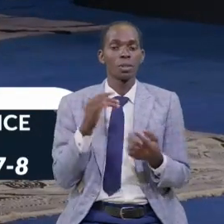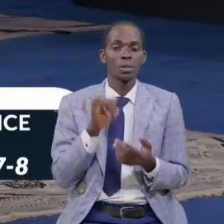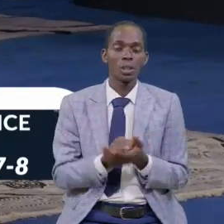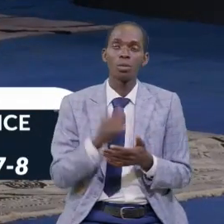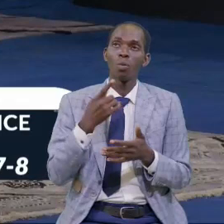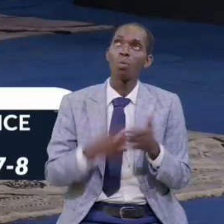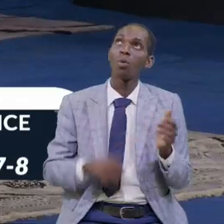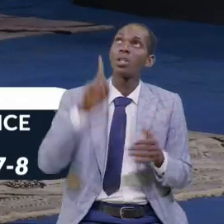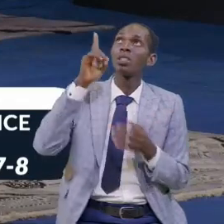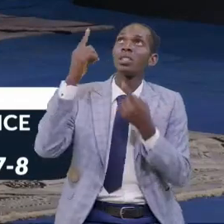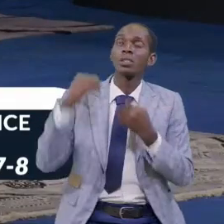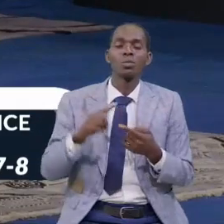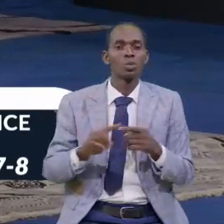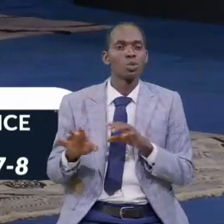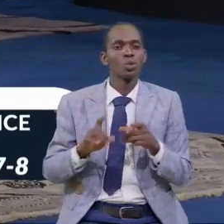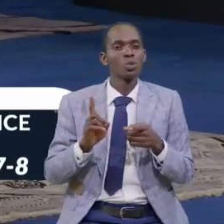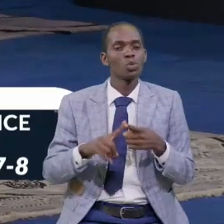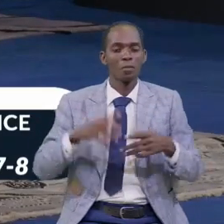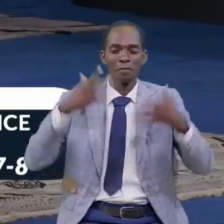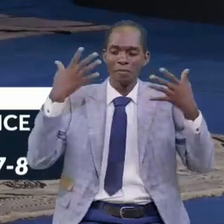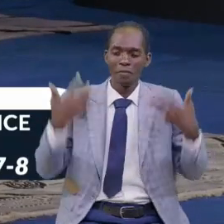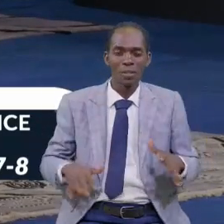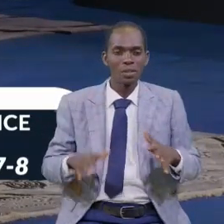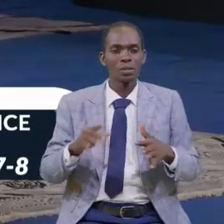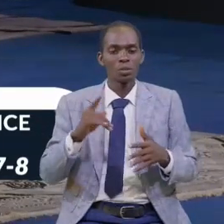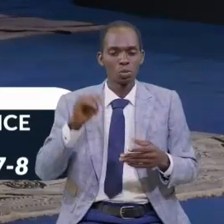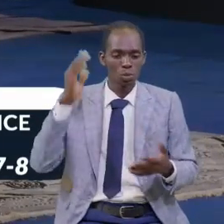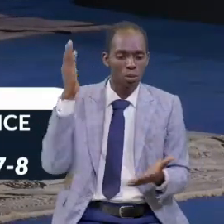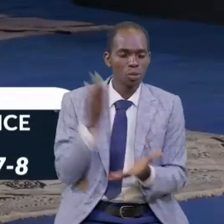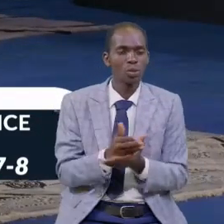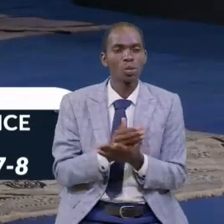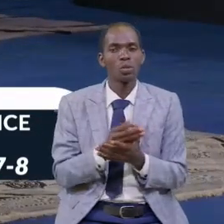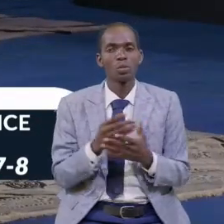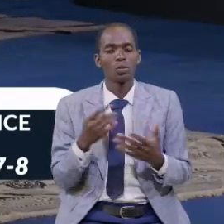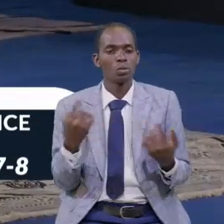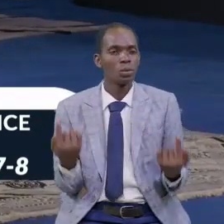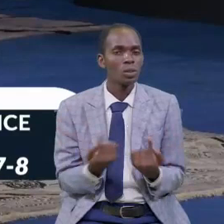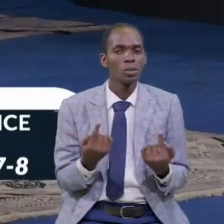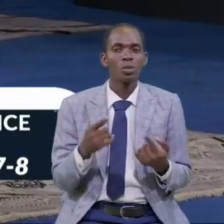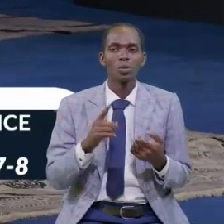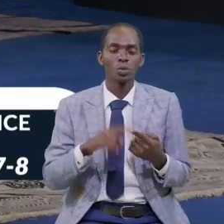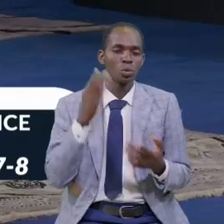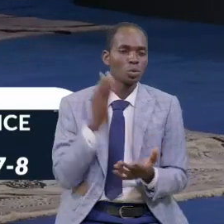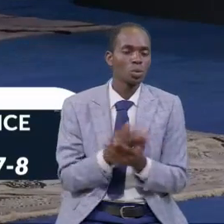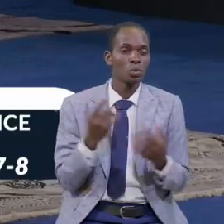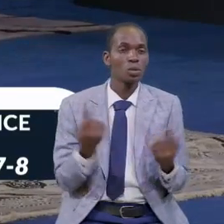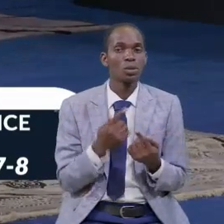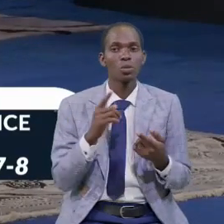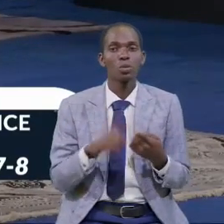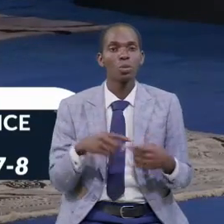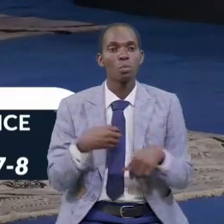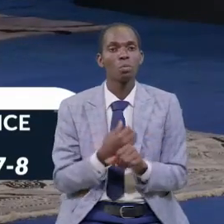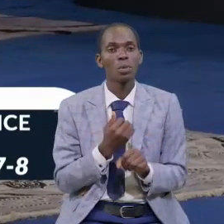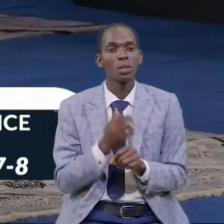finish transgression, to put an end to transgression, to make an end